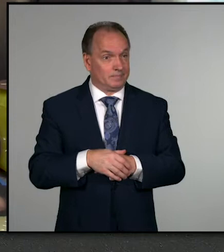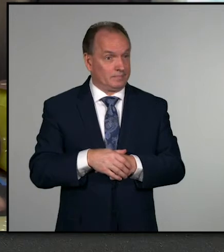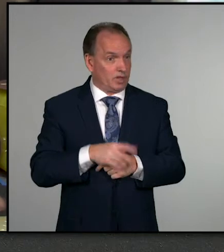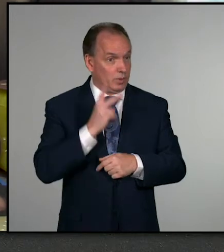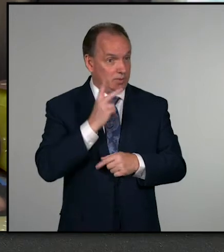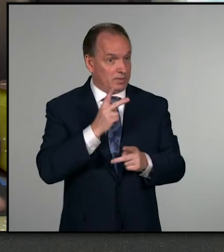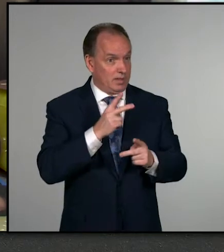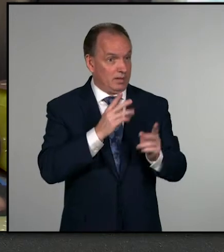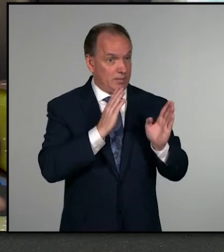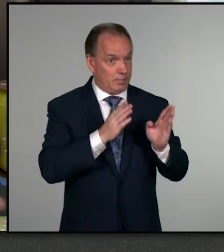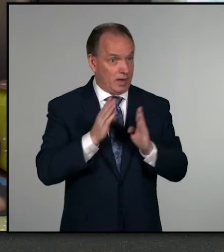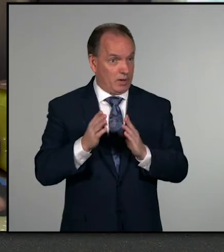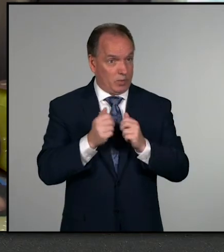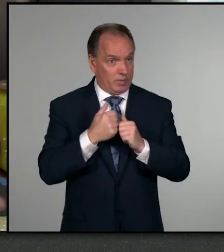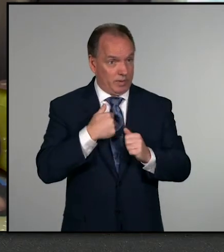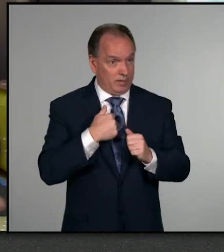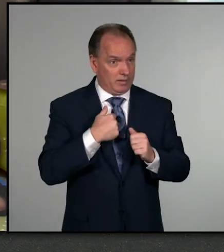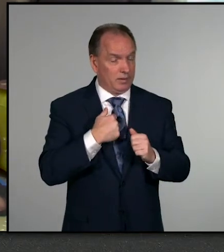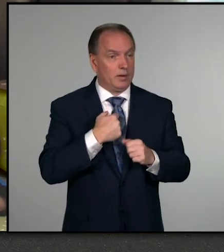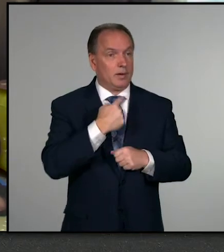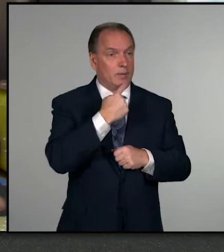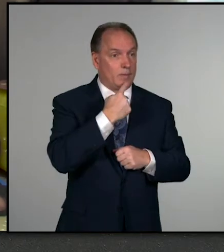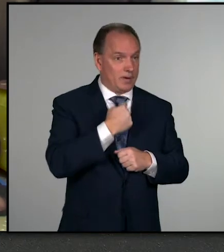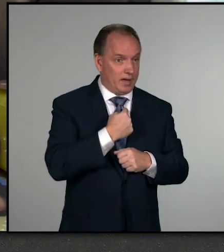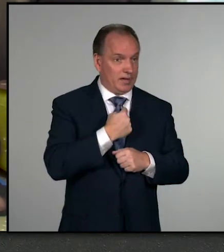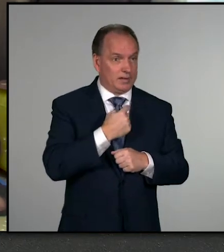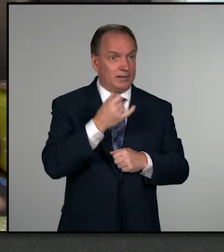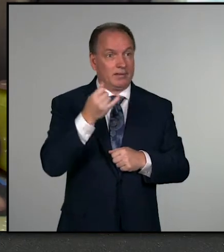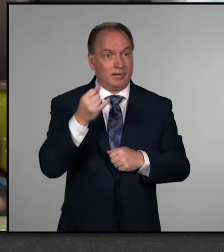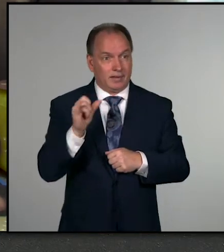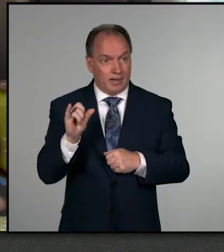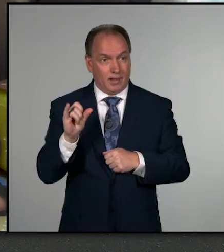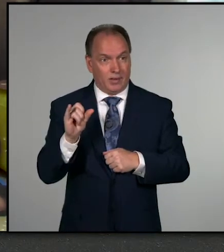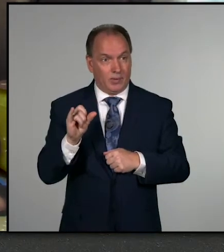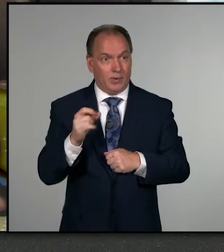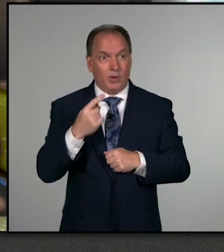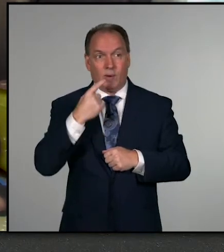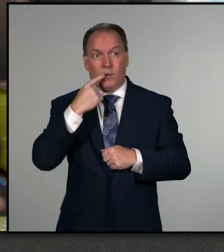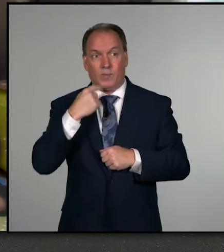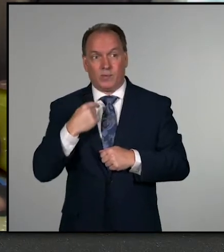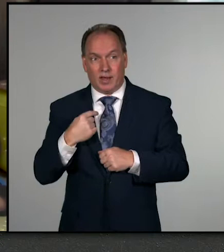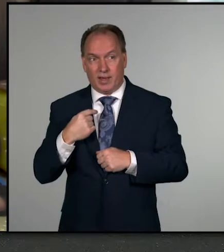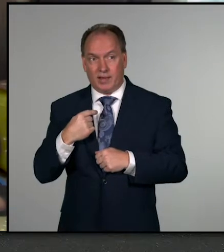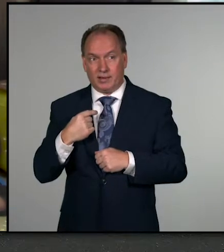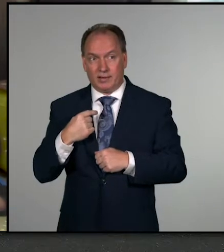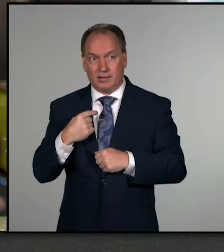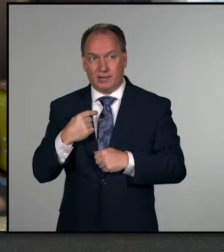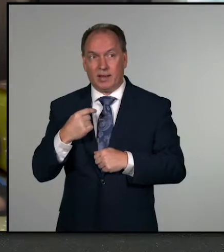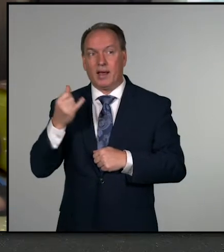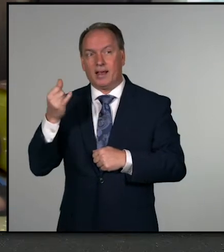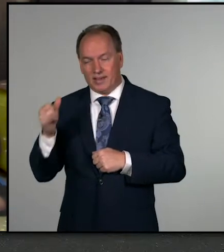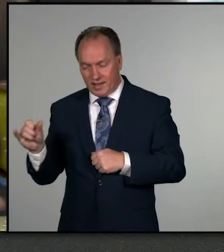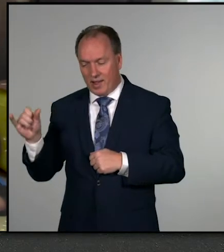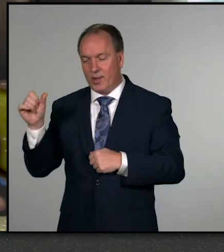Can you say the pattern with me? Red, yellow, red,